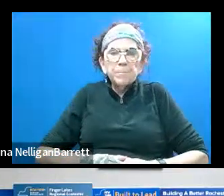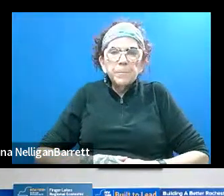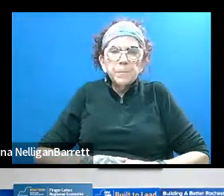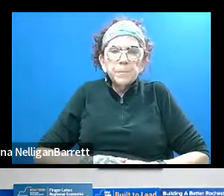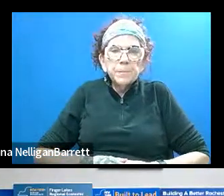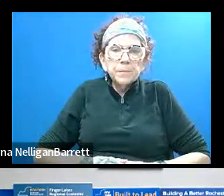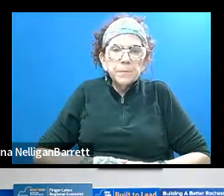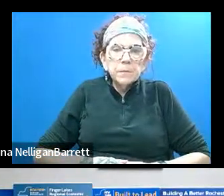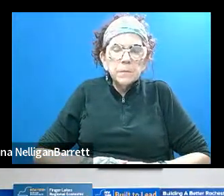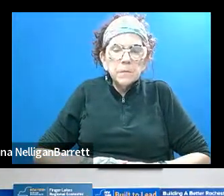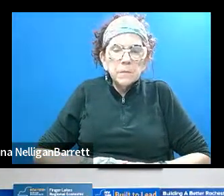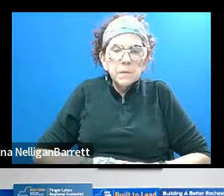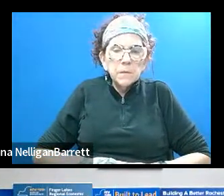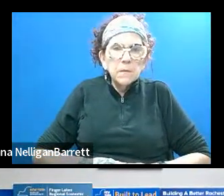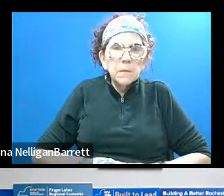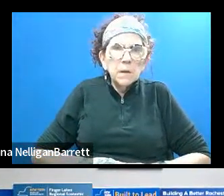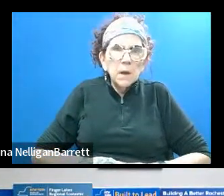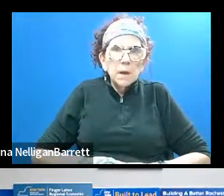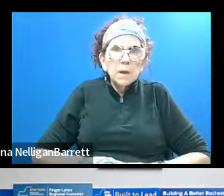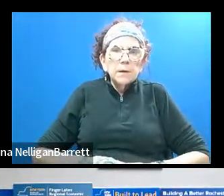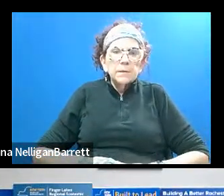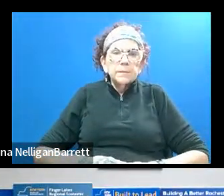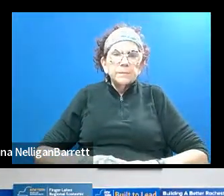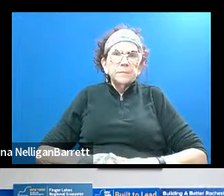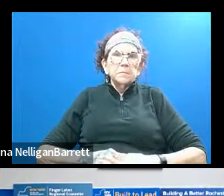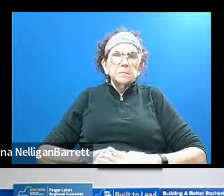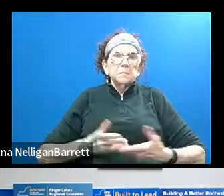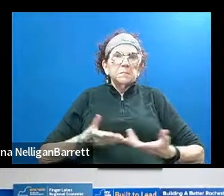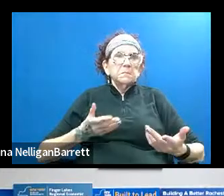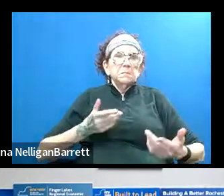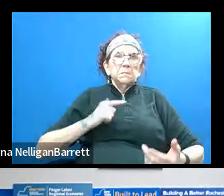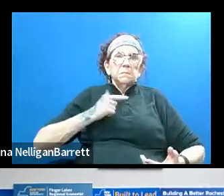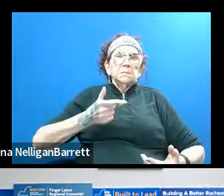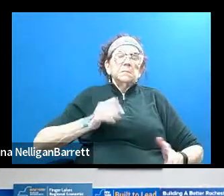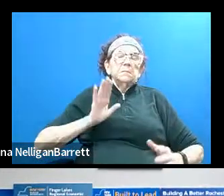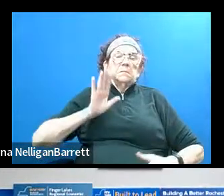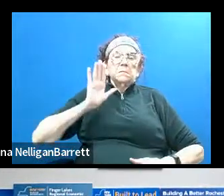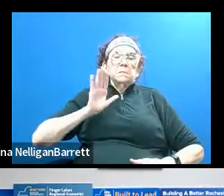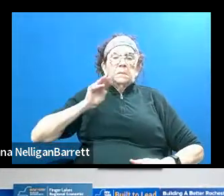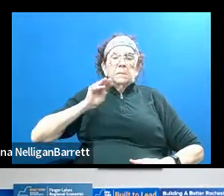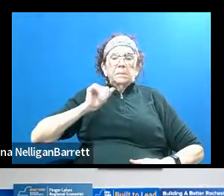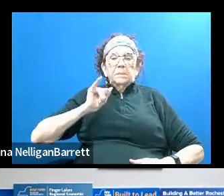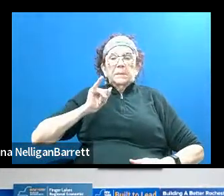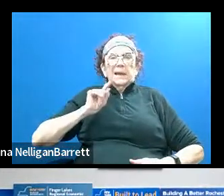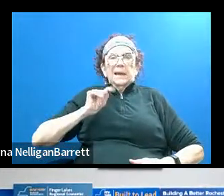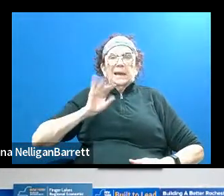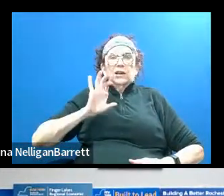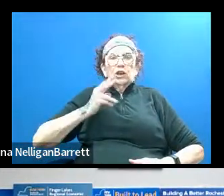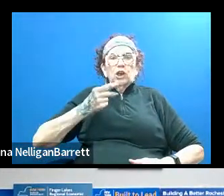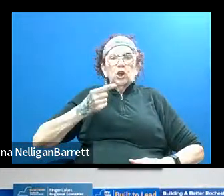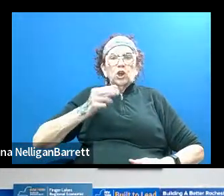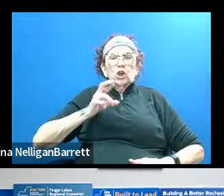In that case, I think Heidi, maybe you can. Can I just say one thing? Absolutely.